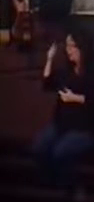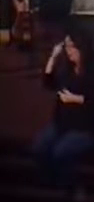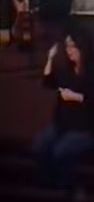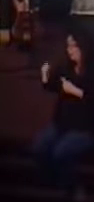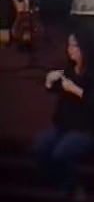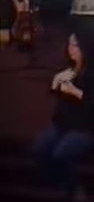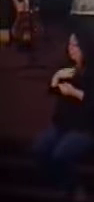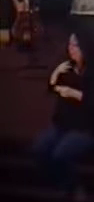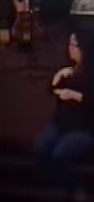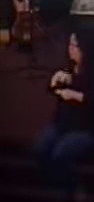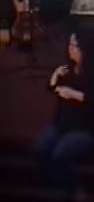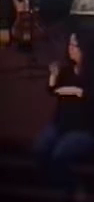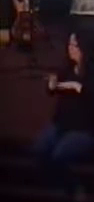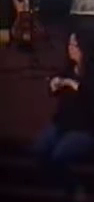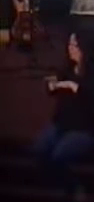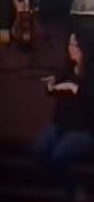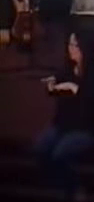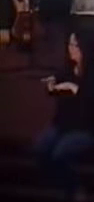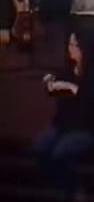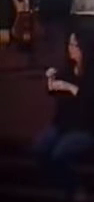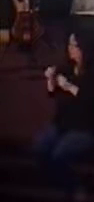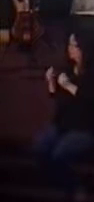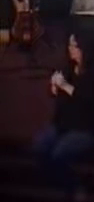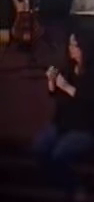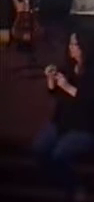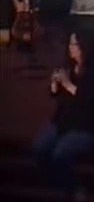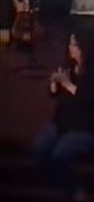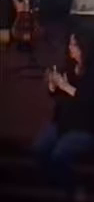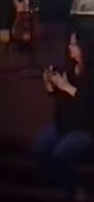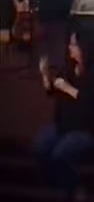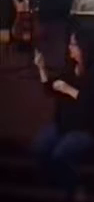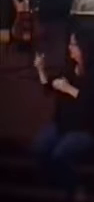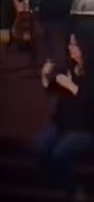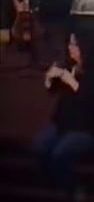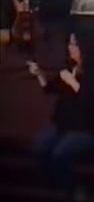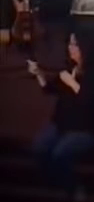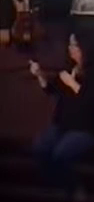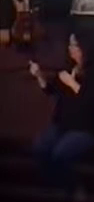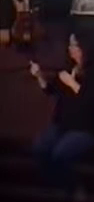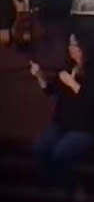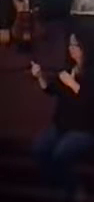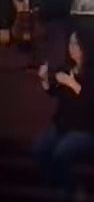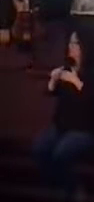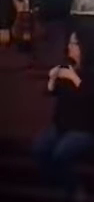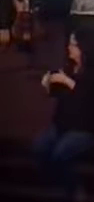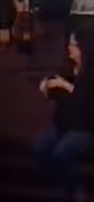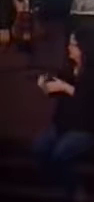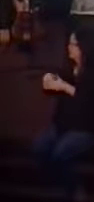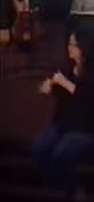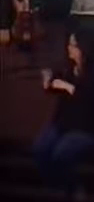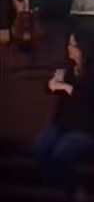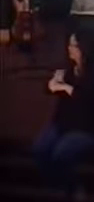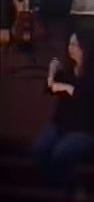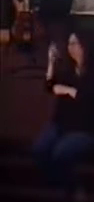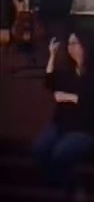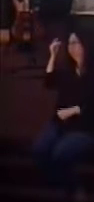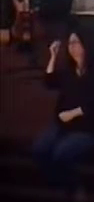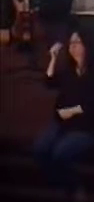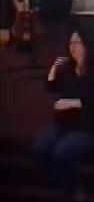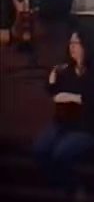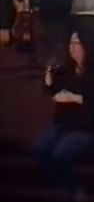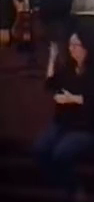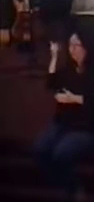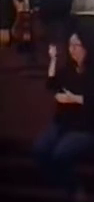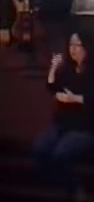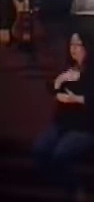my own personal walk, my own personal journey with Jesus, him calling me into actual church leadership, I thought about, and I'll never forget